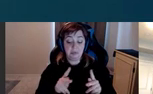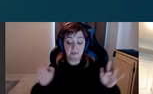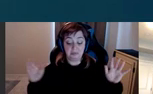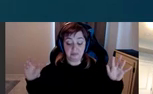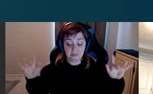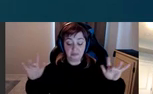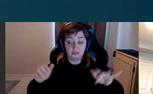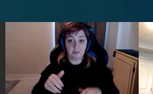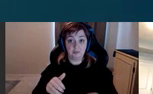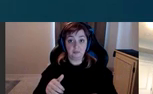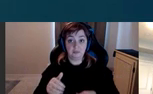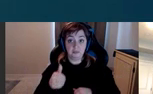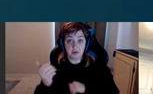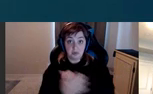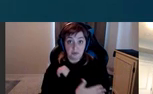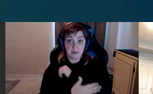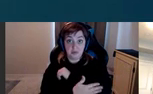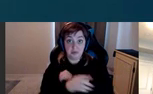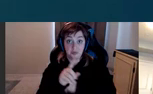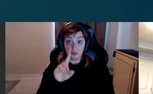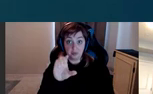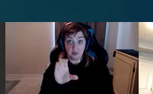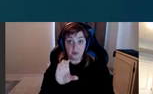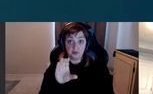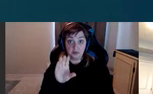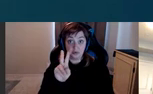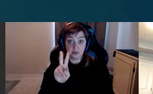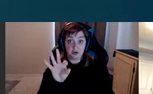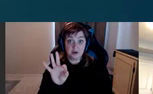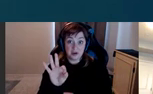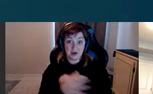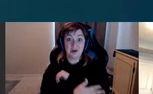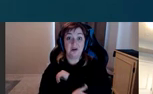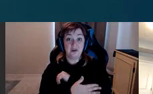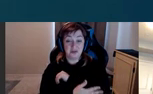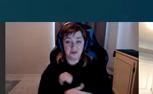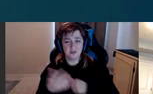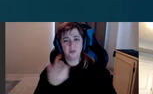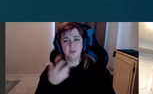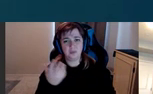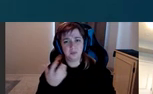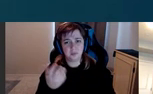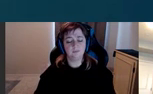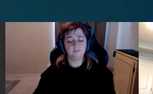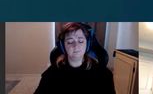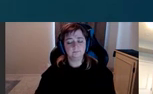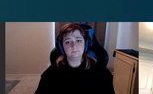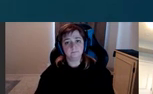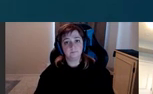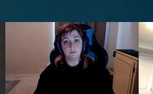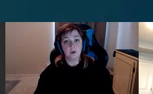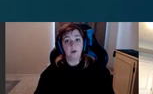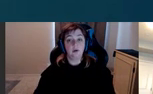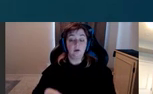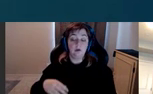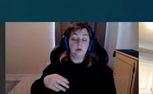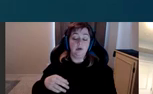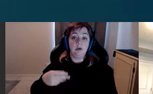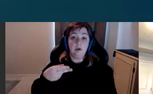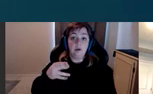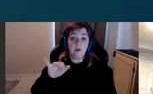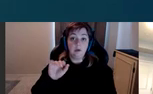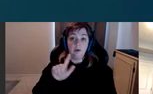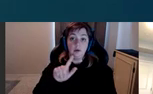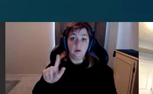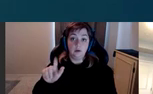different backgrounds. In fact, when I was there in the 90s, yes, I'm that old, Hillary Clinton was the first